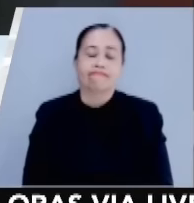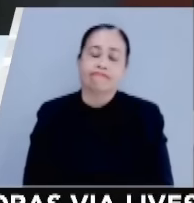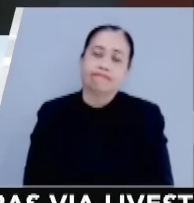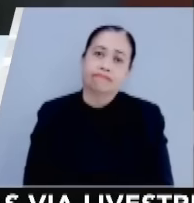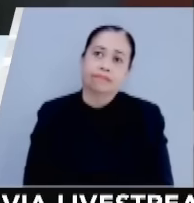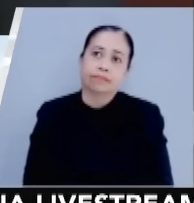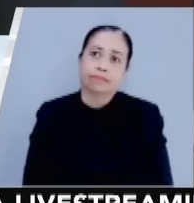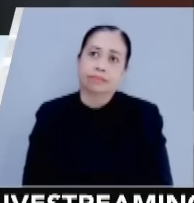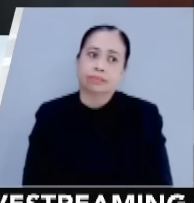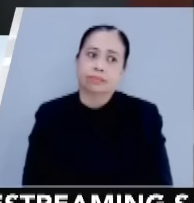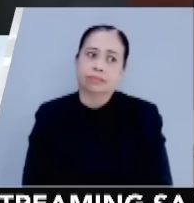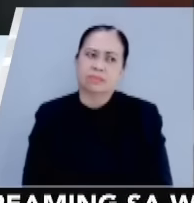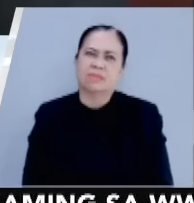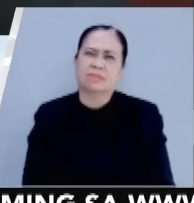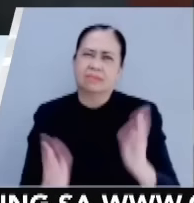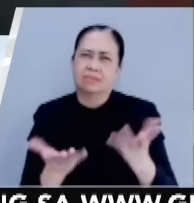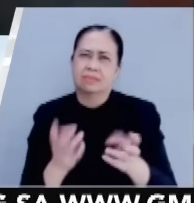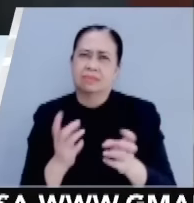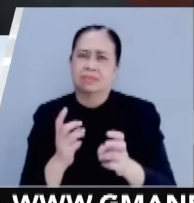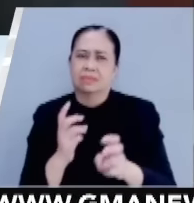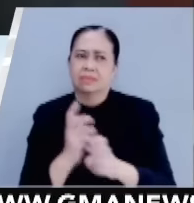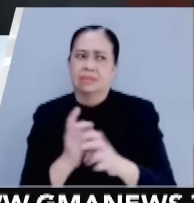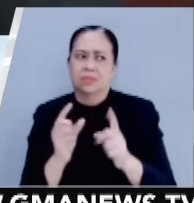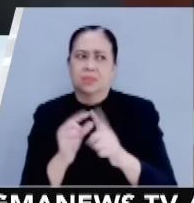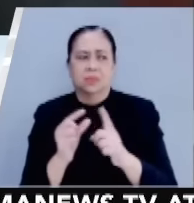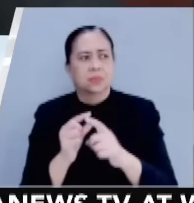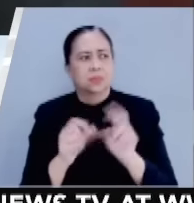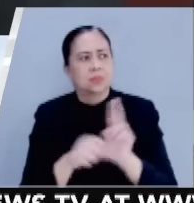It's kind of harsh word to use,